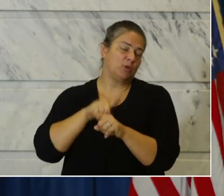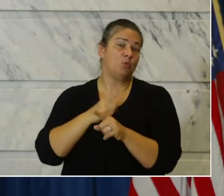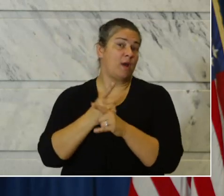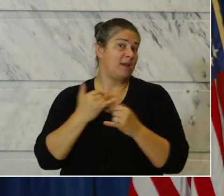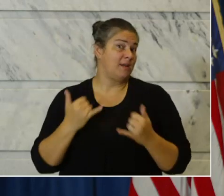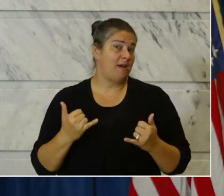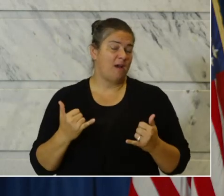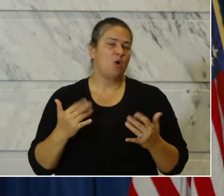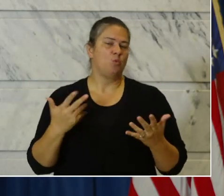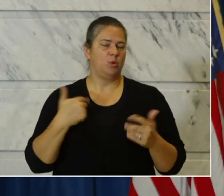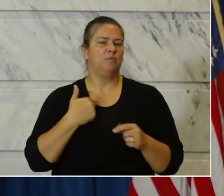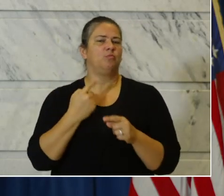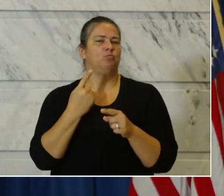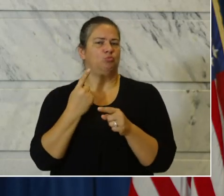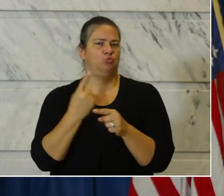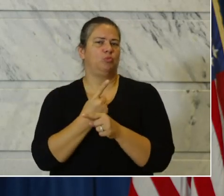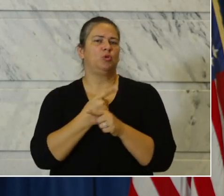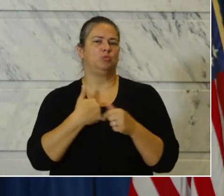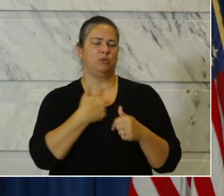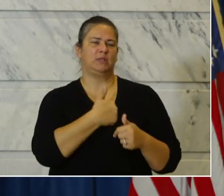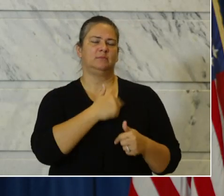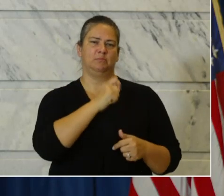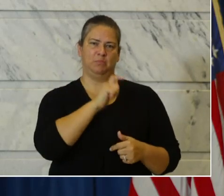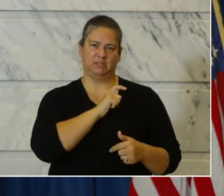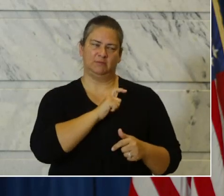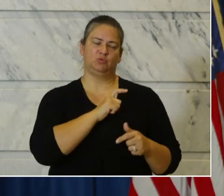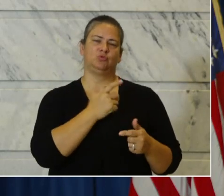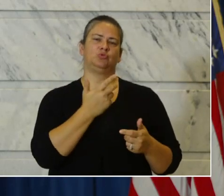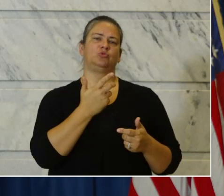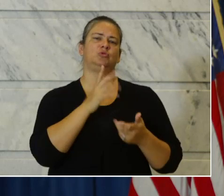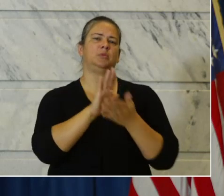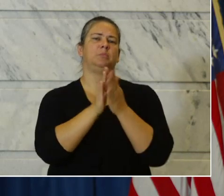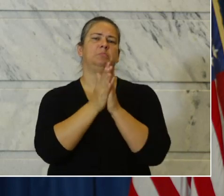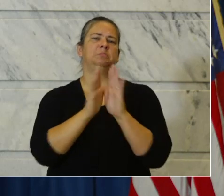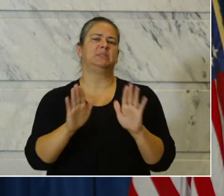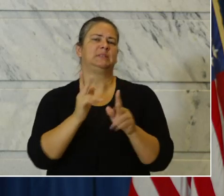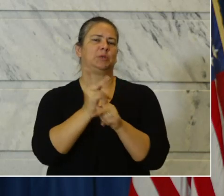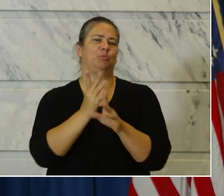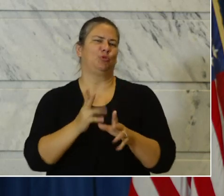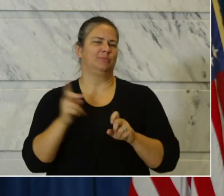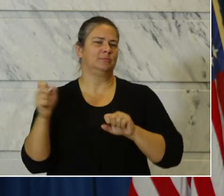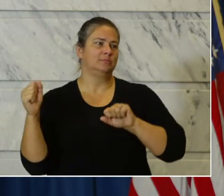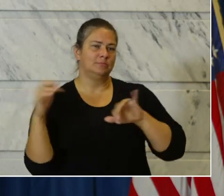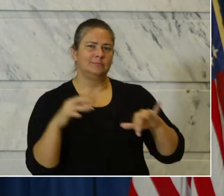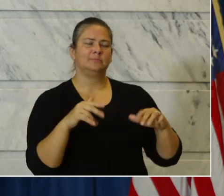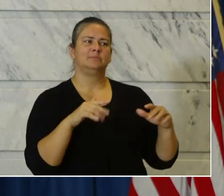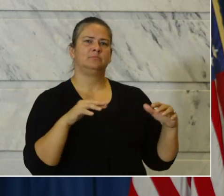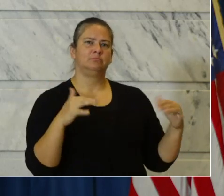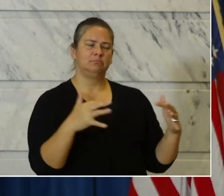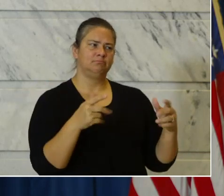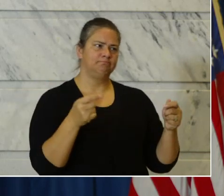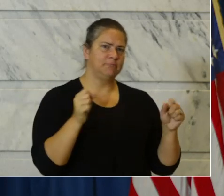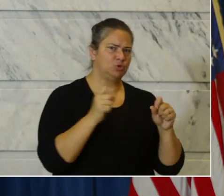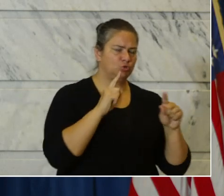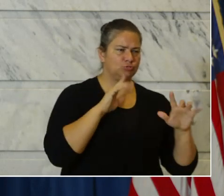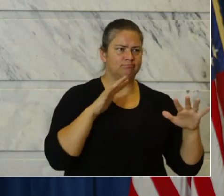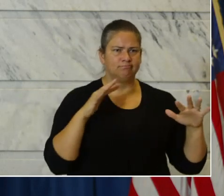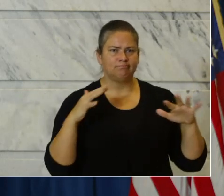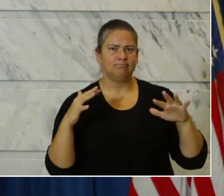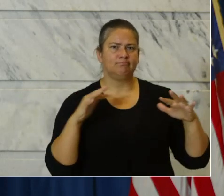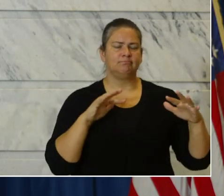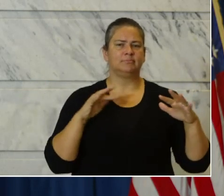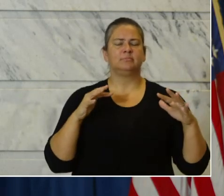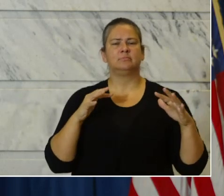we have appropriate levels of law enforcement or peacekeepers there, and that if necessary we have the